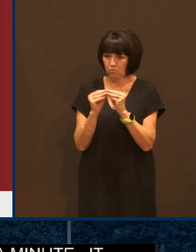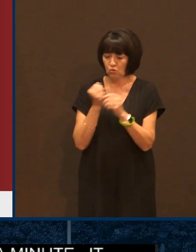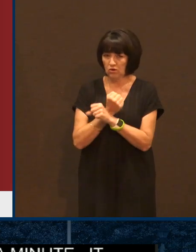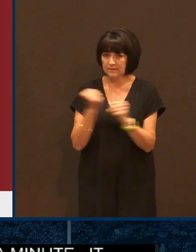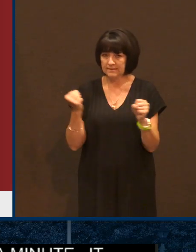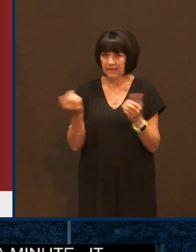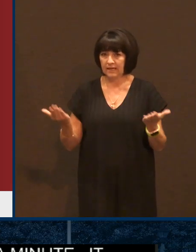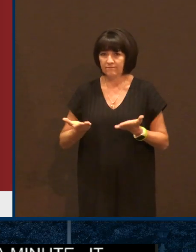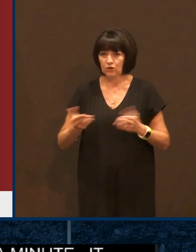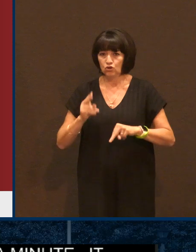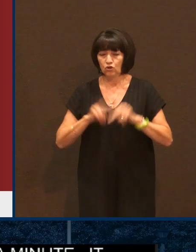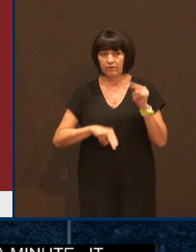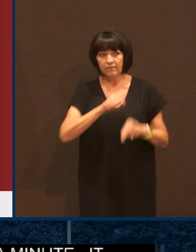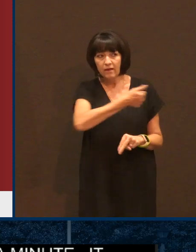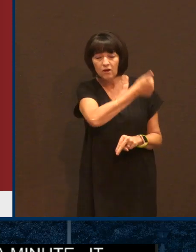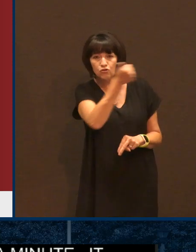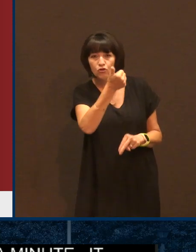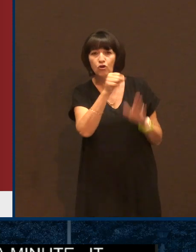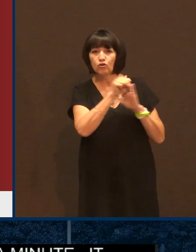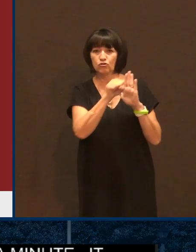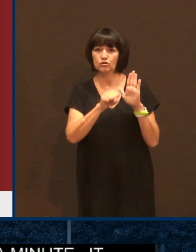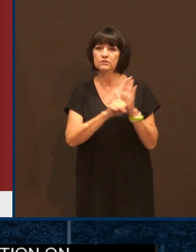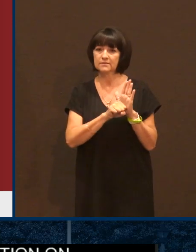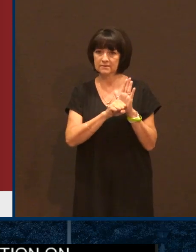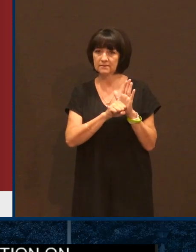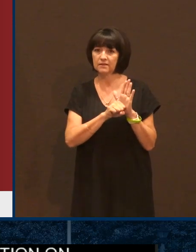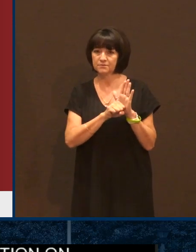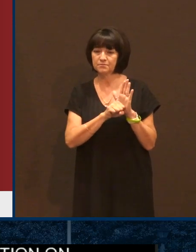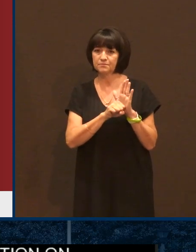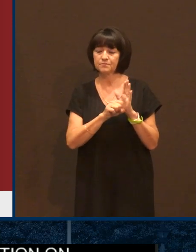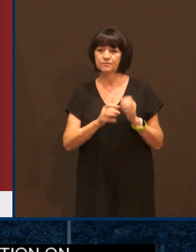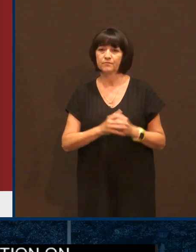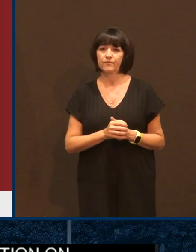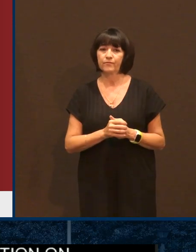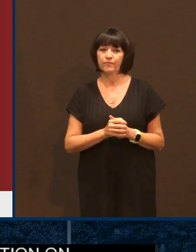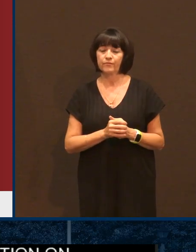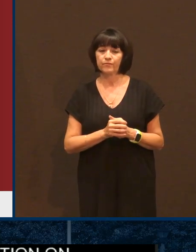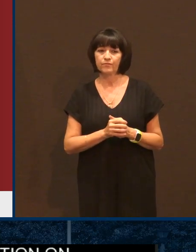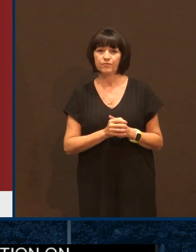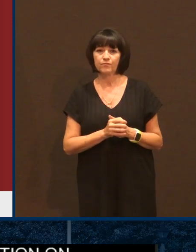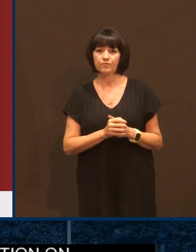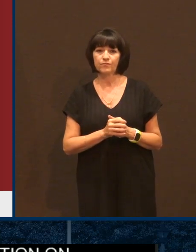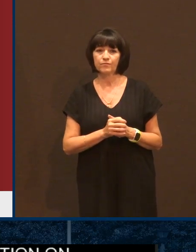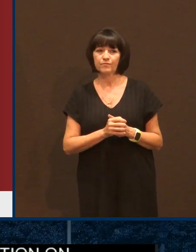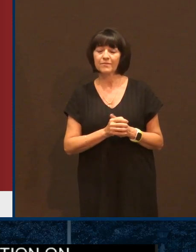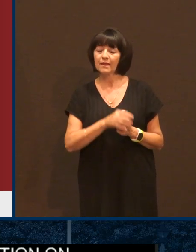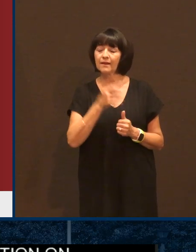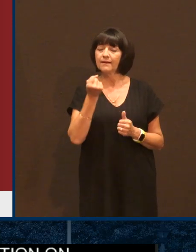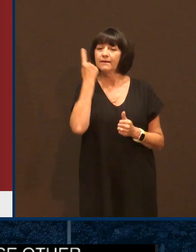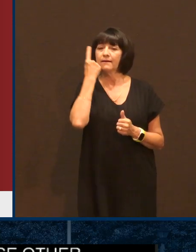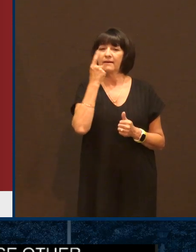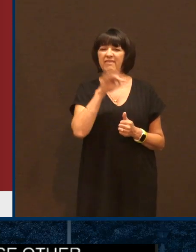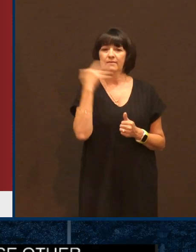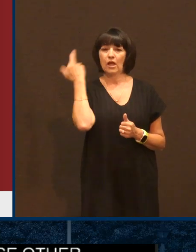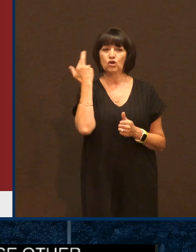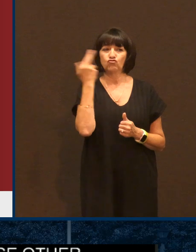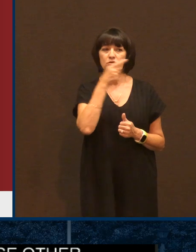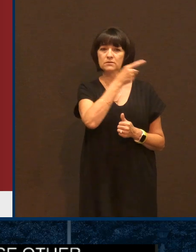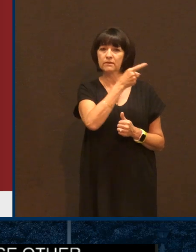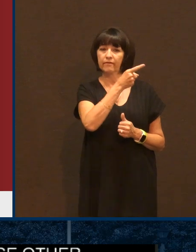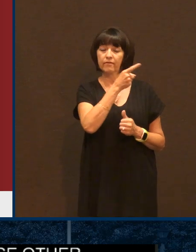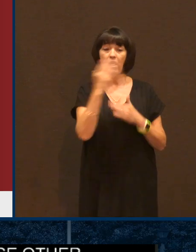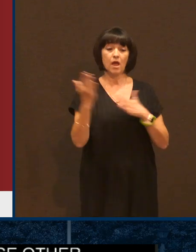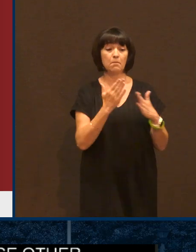situation in those other states, which were really the target of their out-of-state